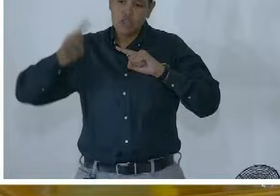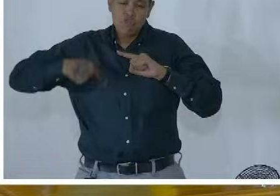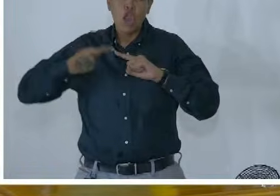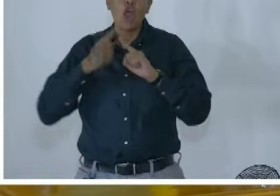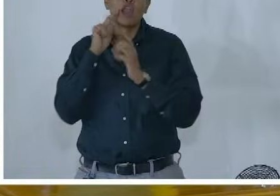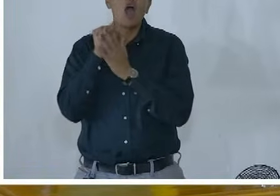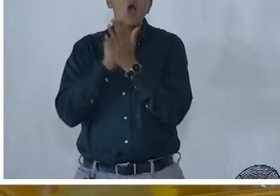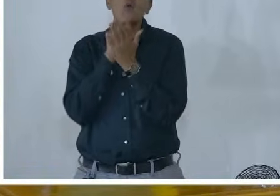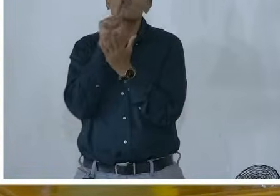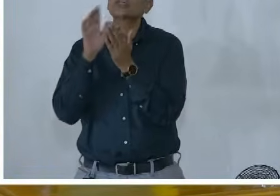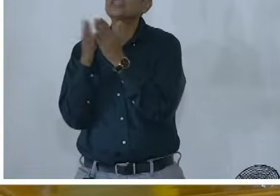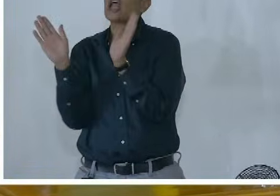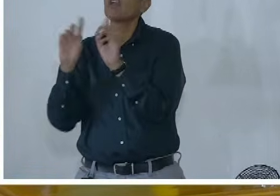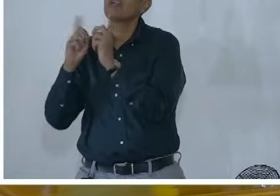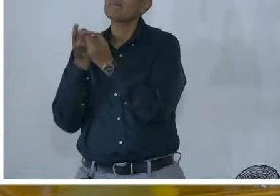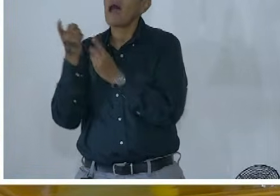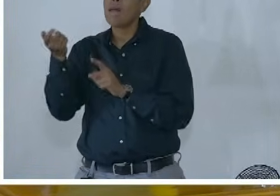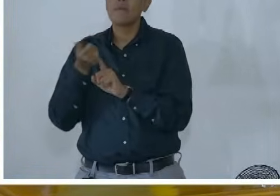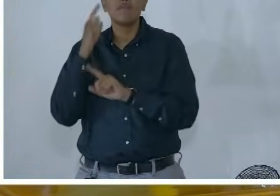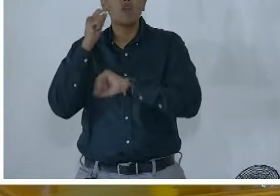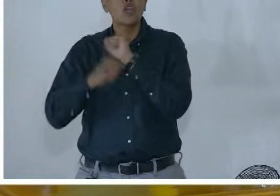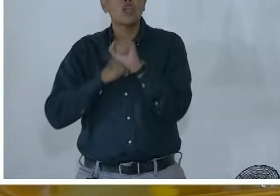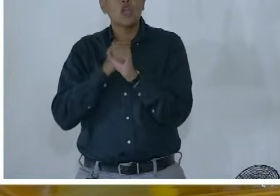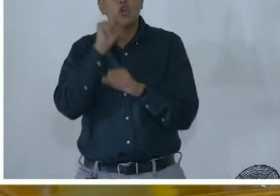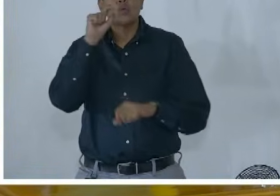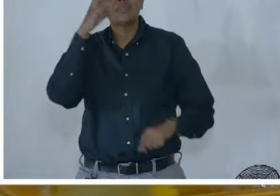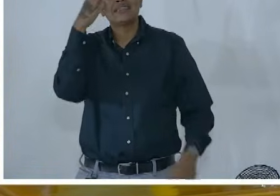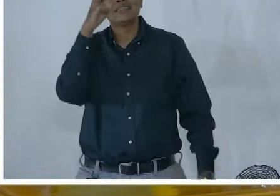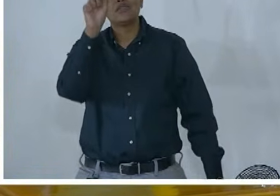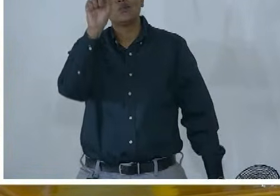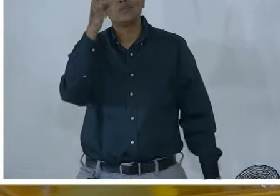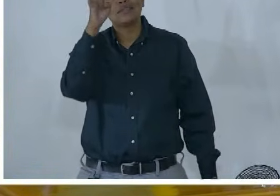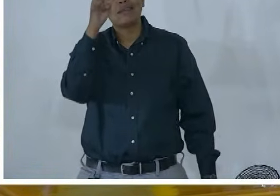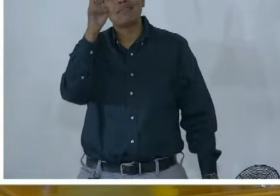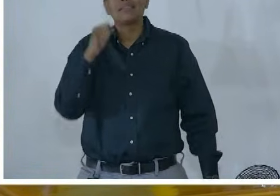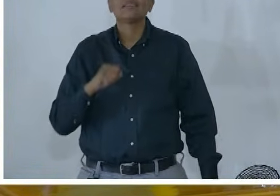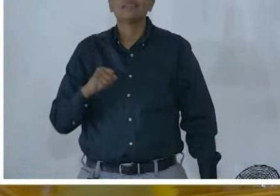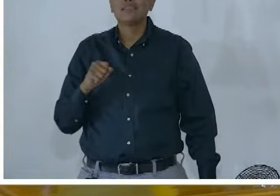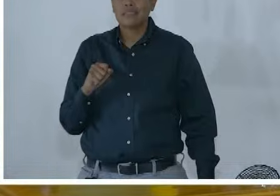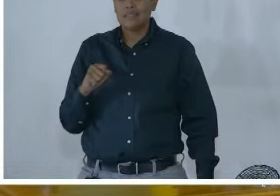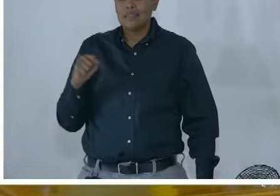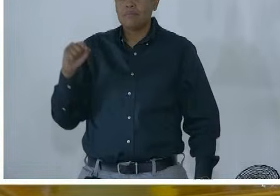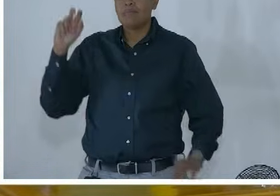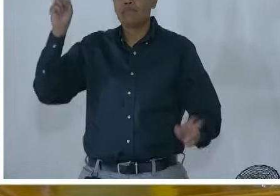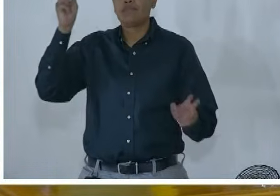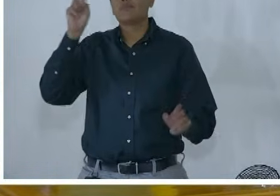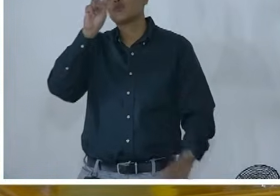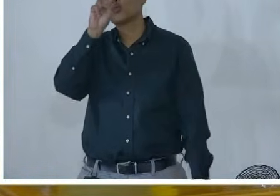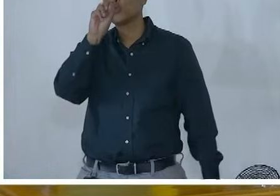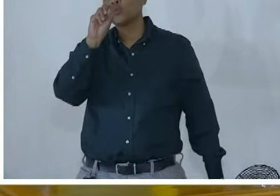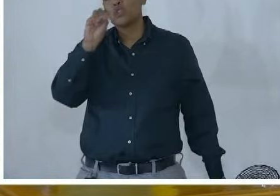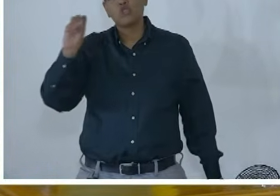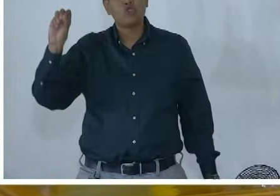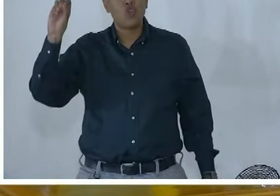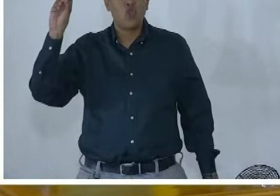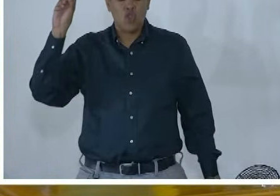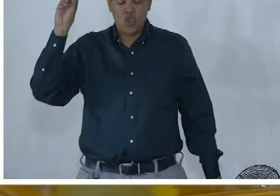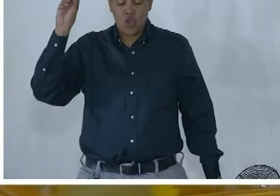Accountant General's Department for the year 2016-2017, Head